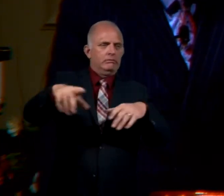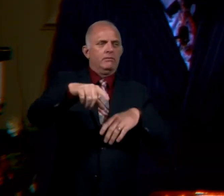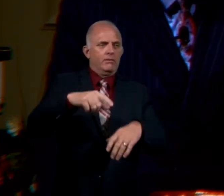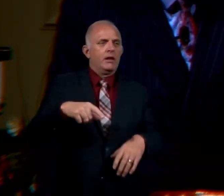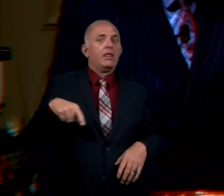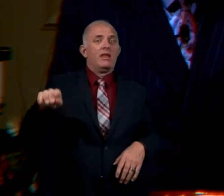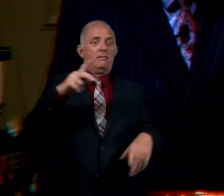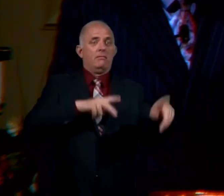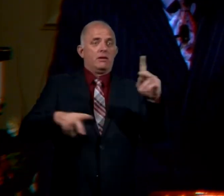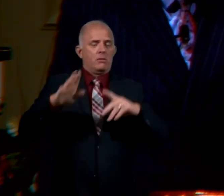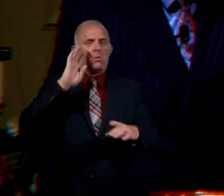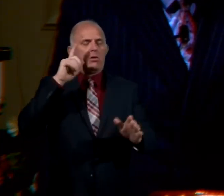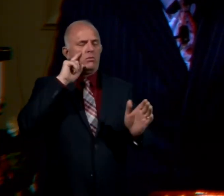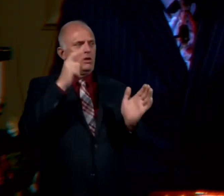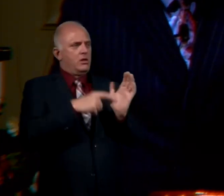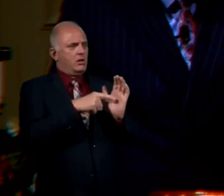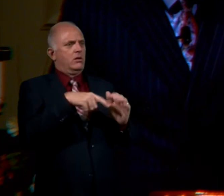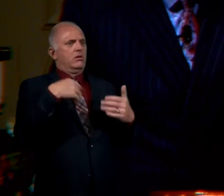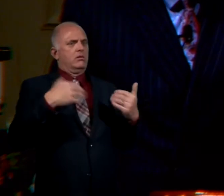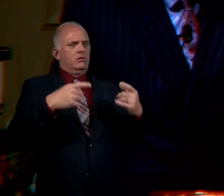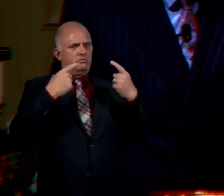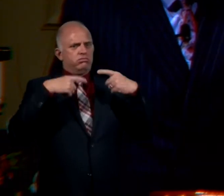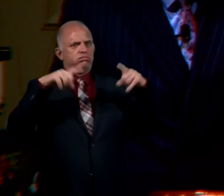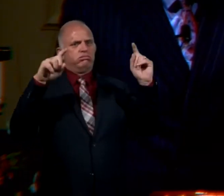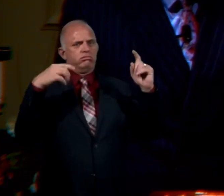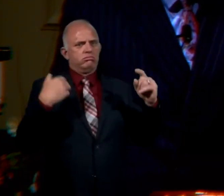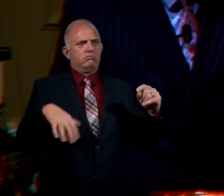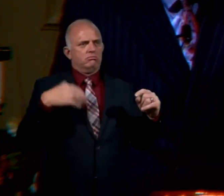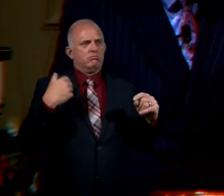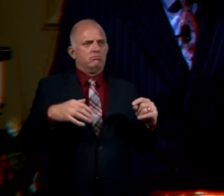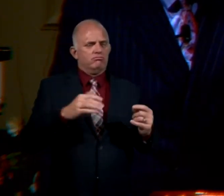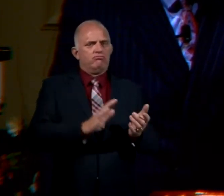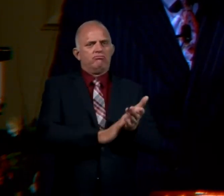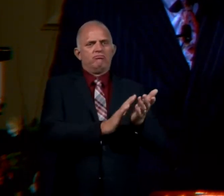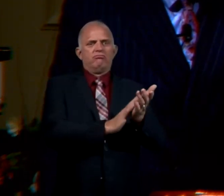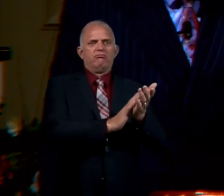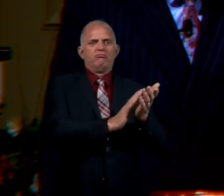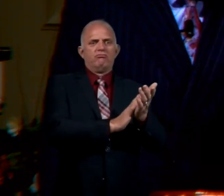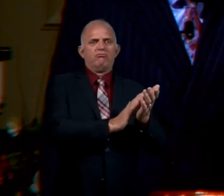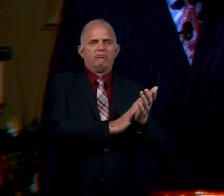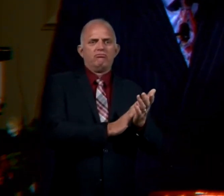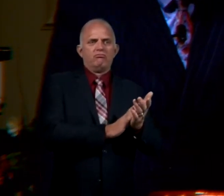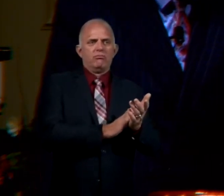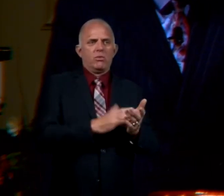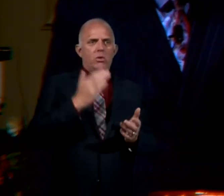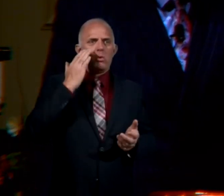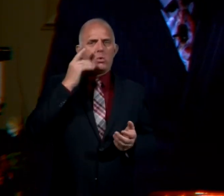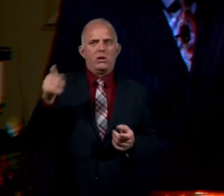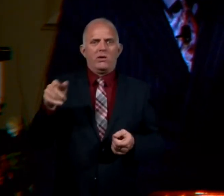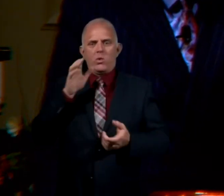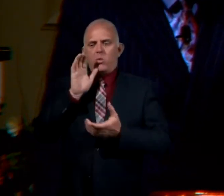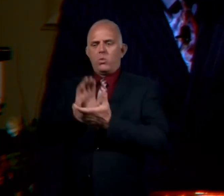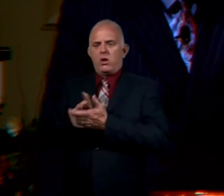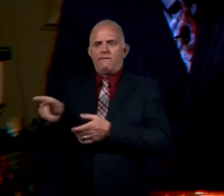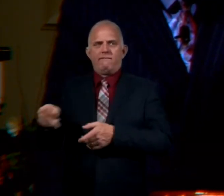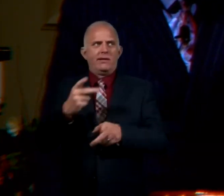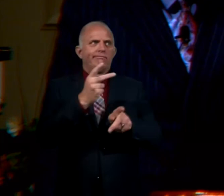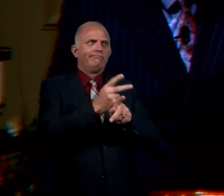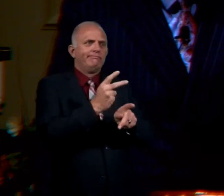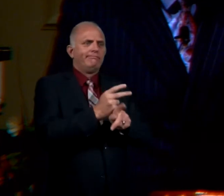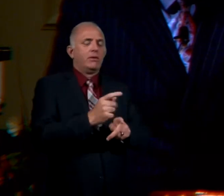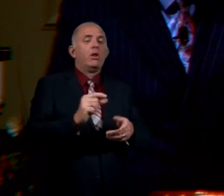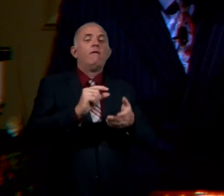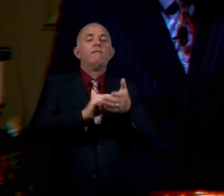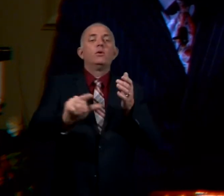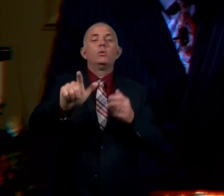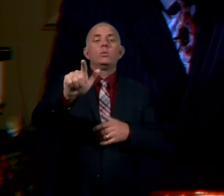recognized by his accomplishments. And I think even the fact that she cares for him. Verse 24, she maketh fine linen and